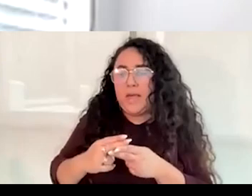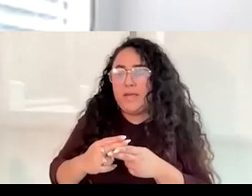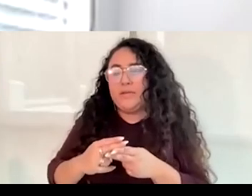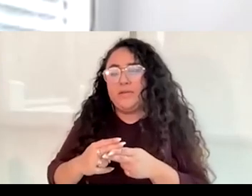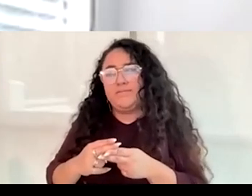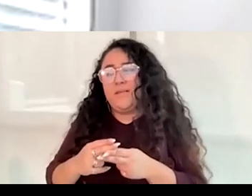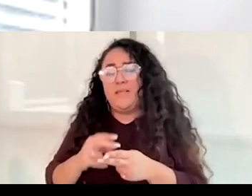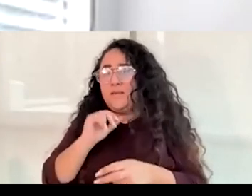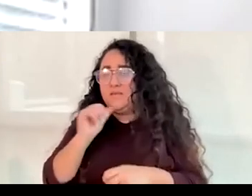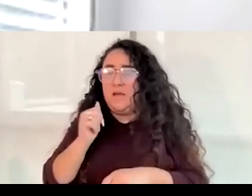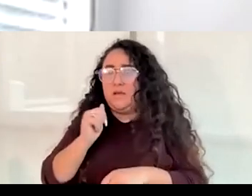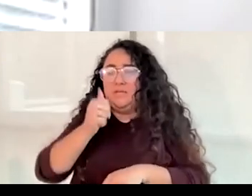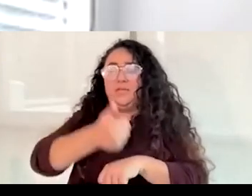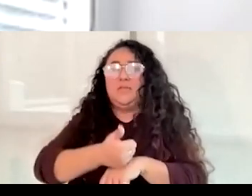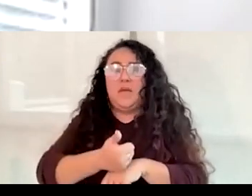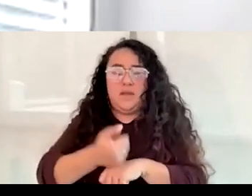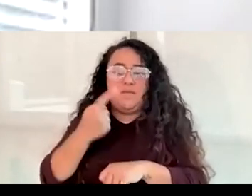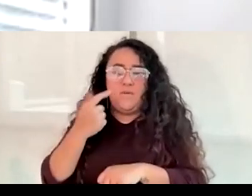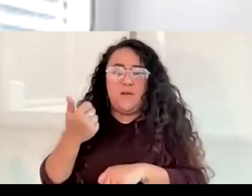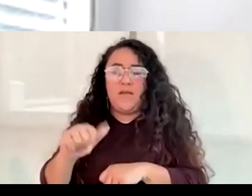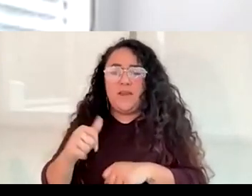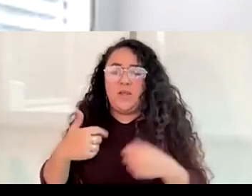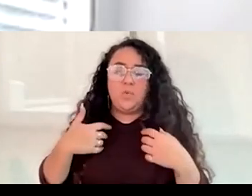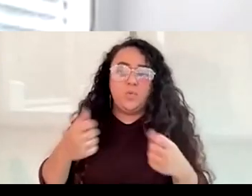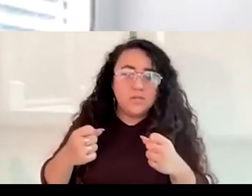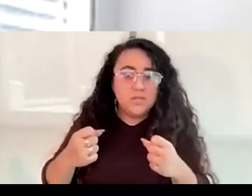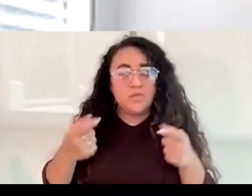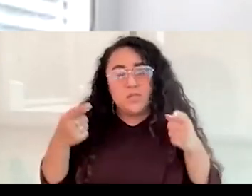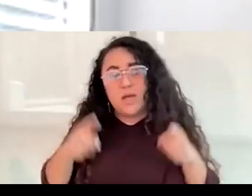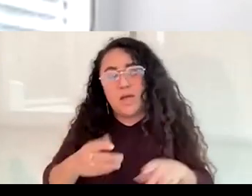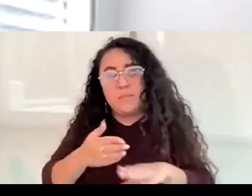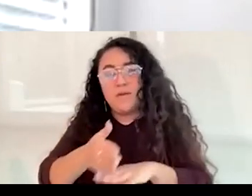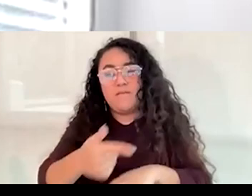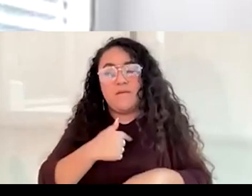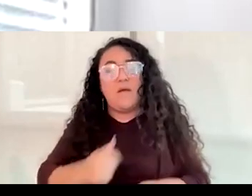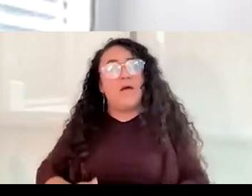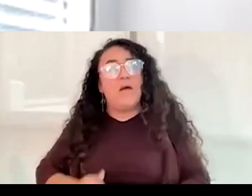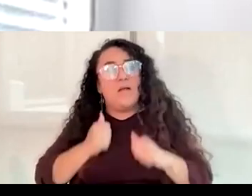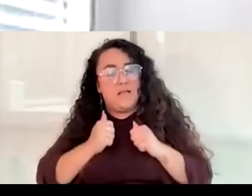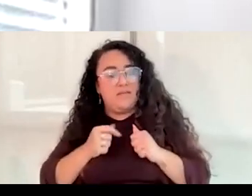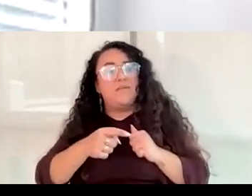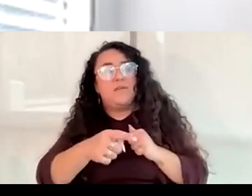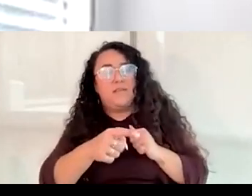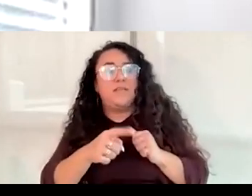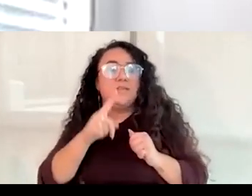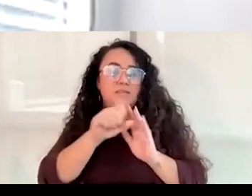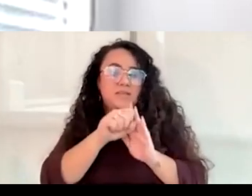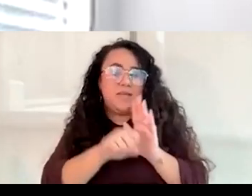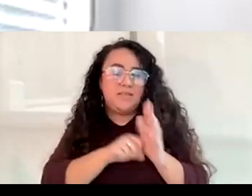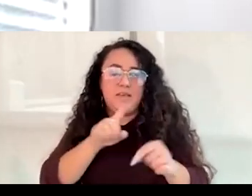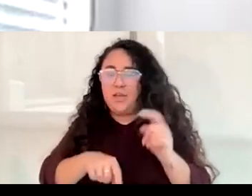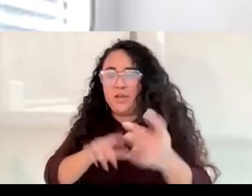up for there to be any type of restoration or healing. You know, I lived in one of those states Lawrence talked about where I could not reach out to the